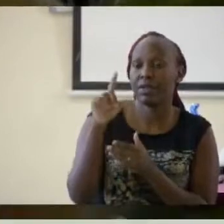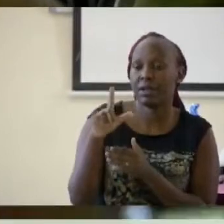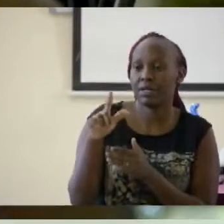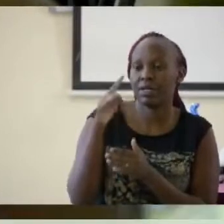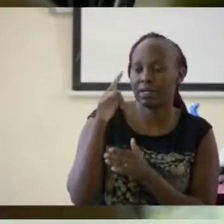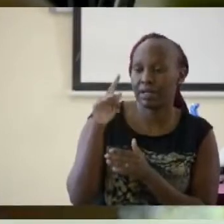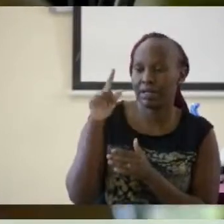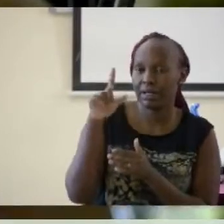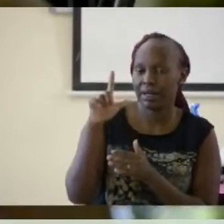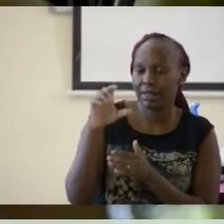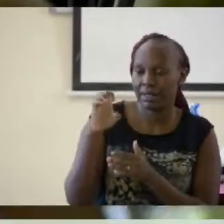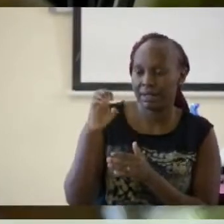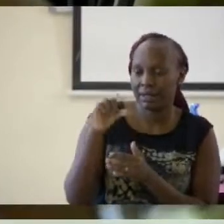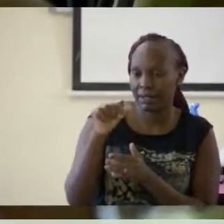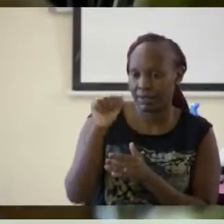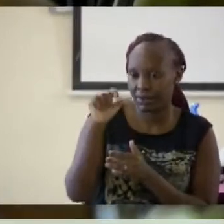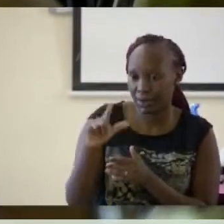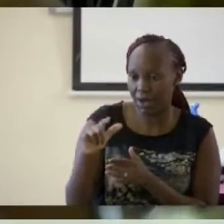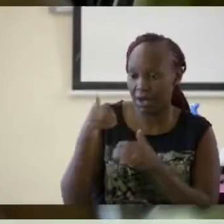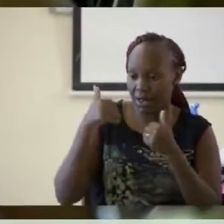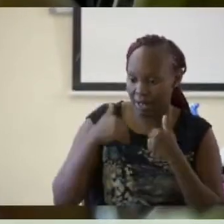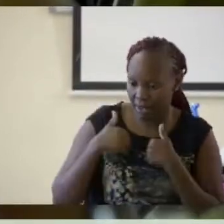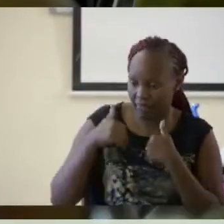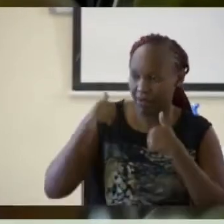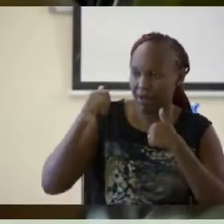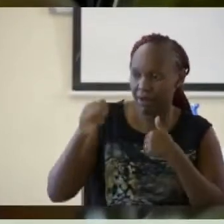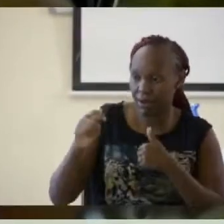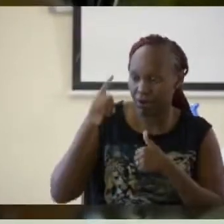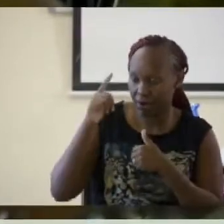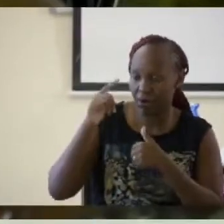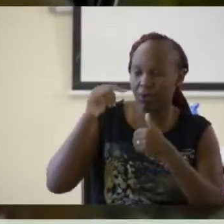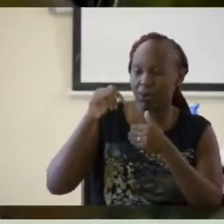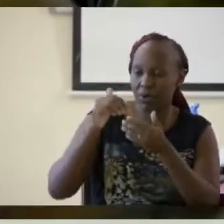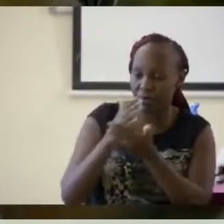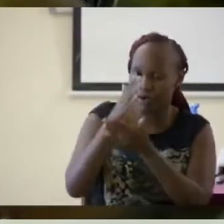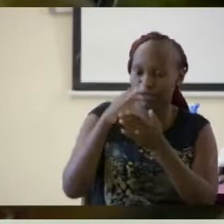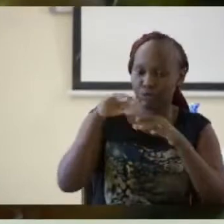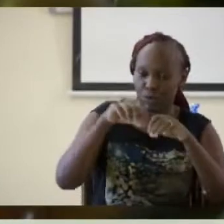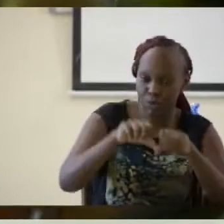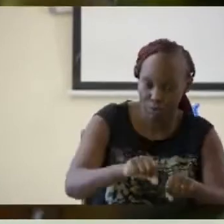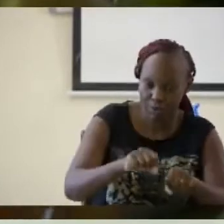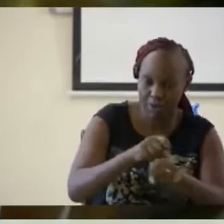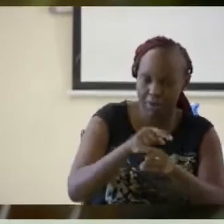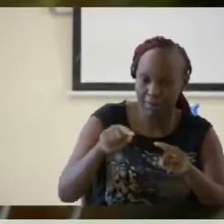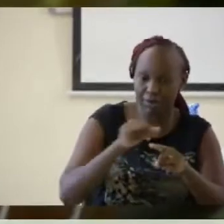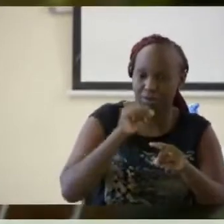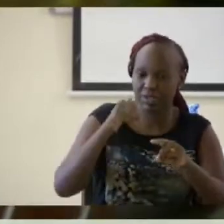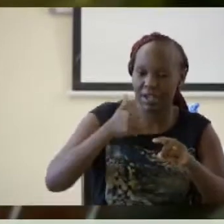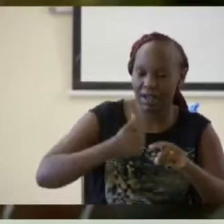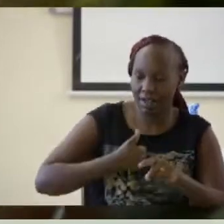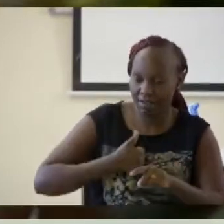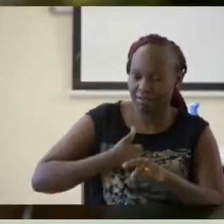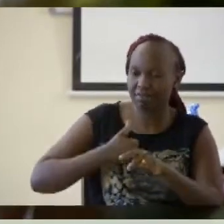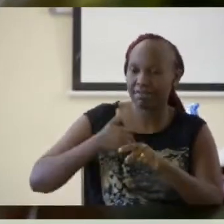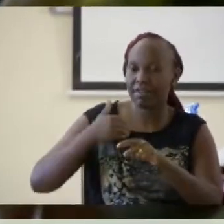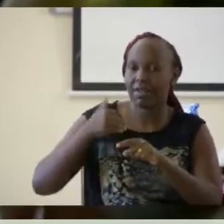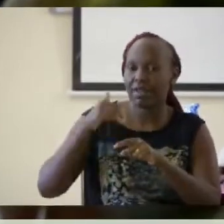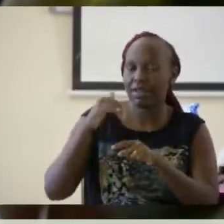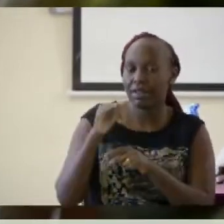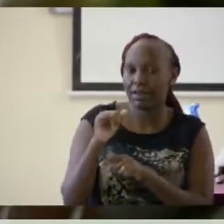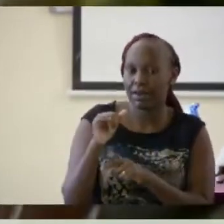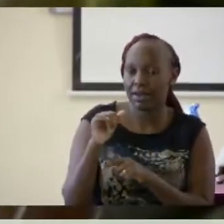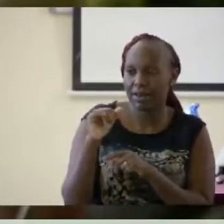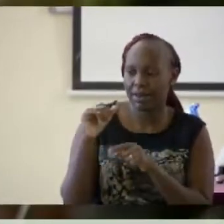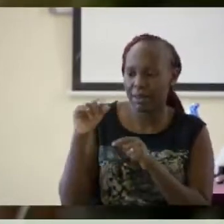that you can have a legal right to occupy, but you don't have legitimacy. And I